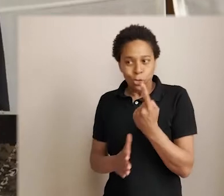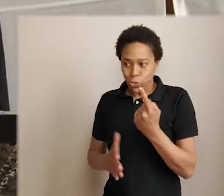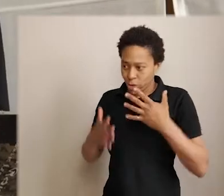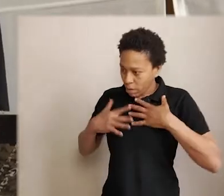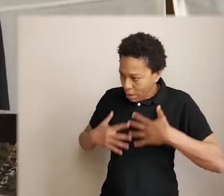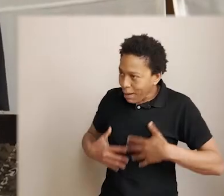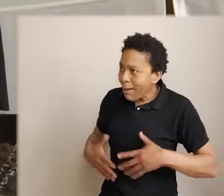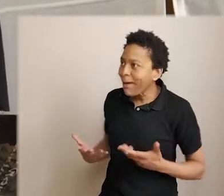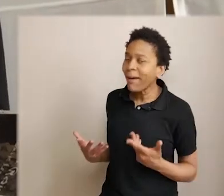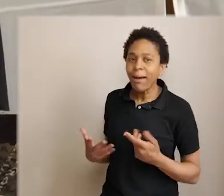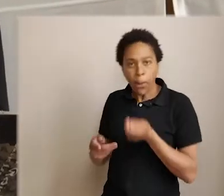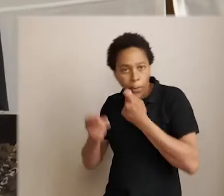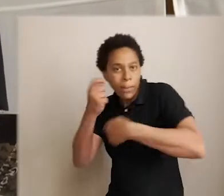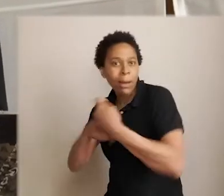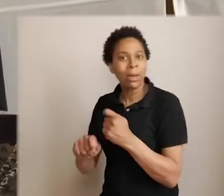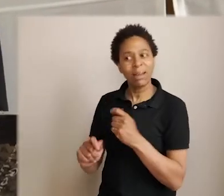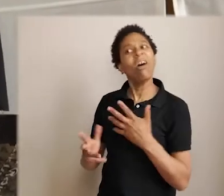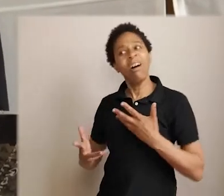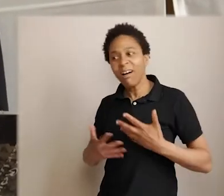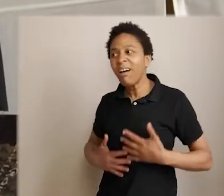that cunning, that stealth.